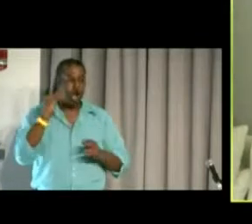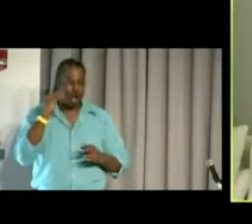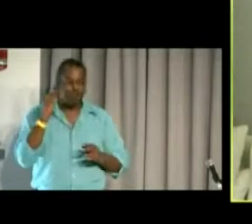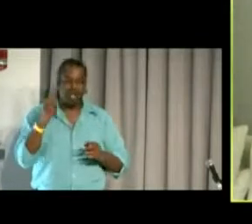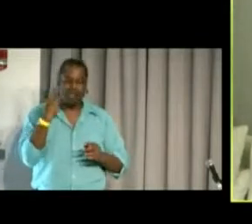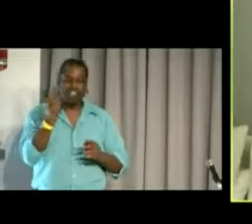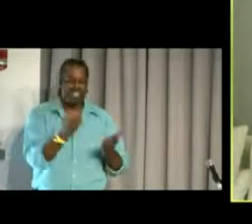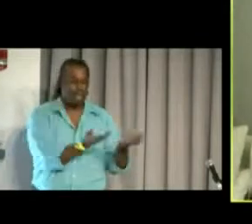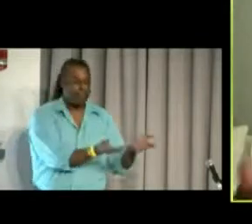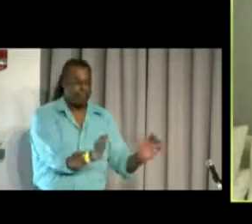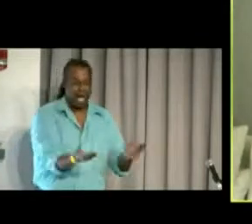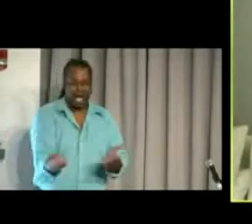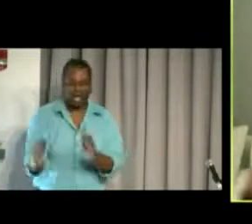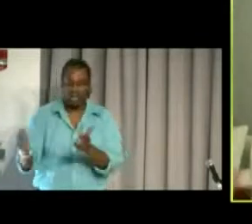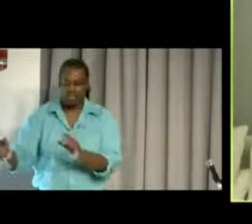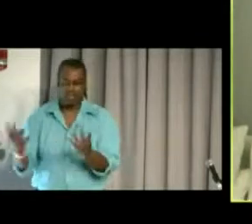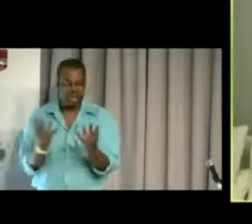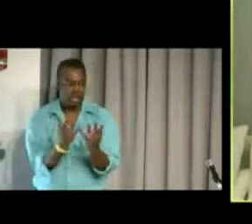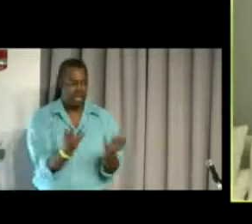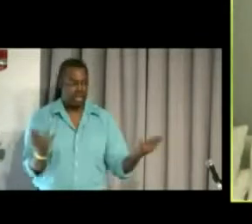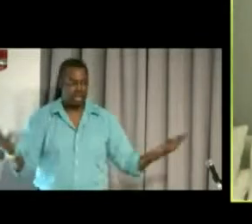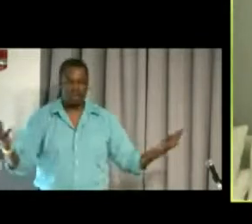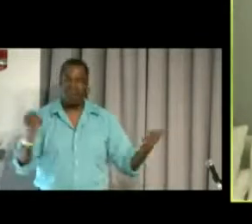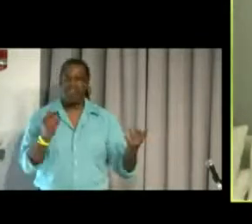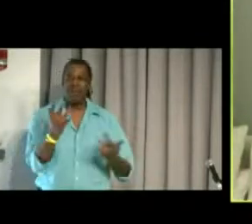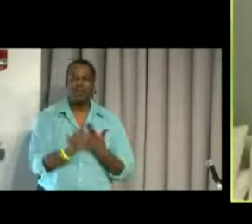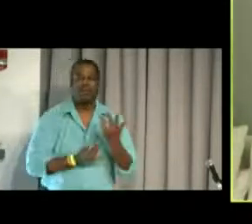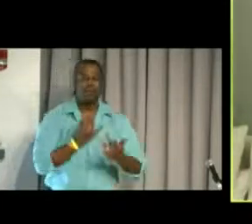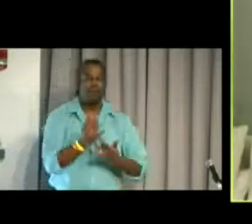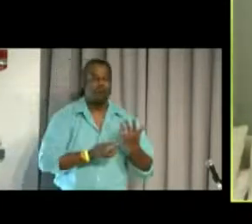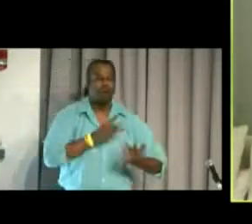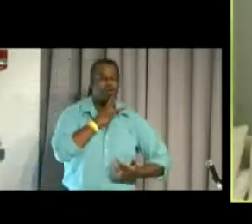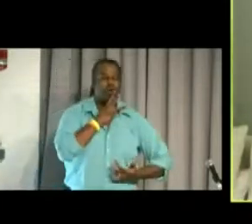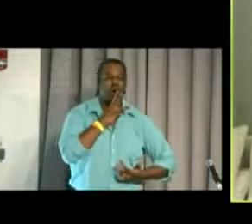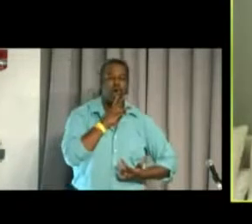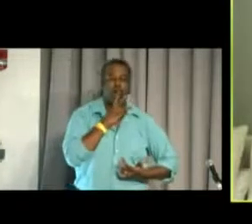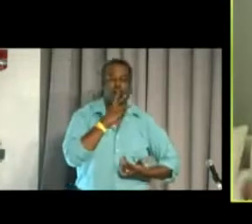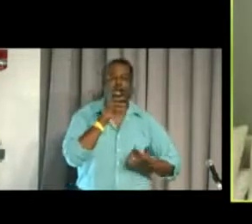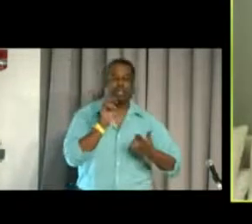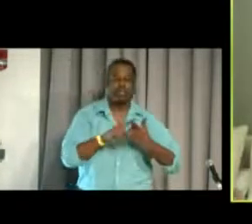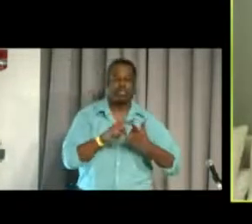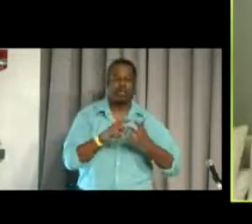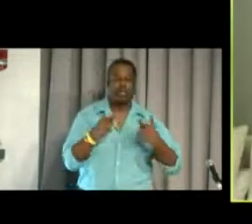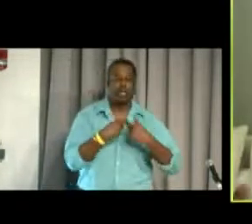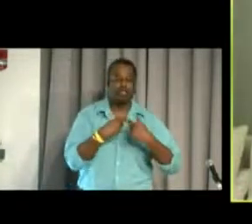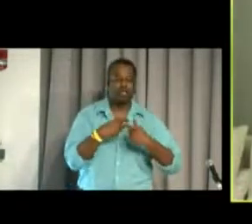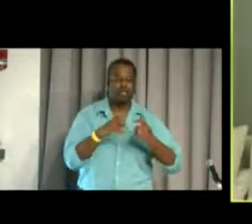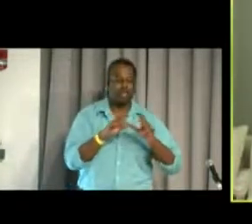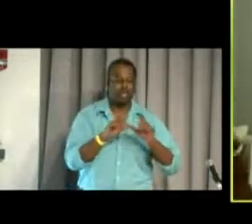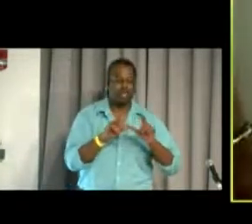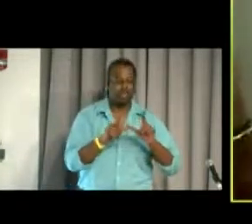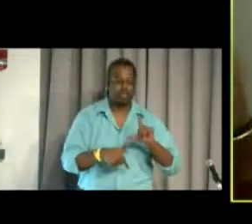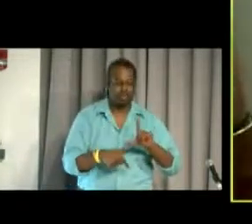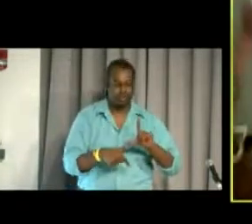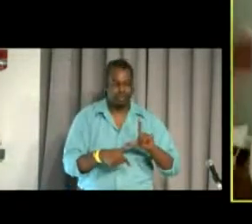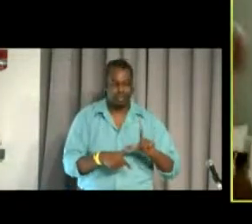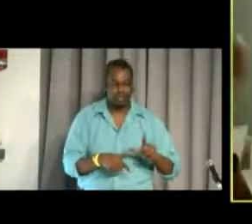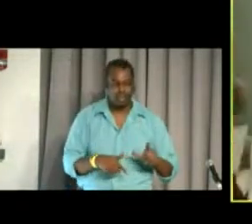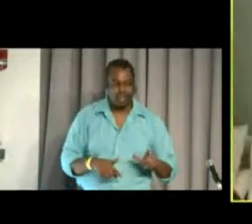lined up where they had been boiling the water once the electricity came back on, so that they could actually have boiling